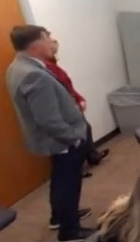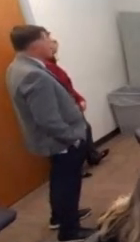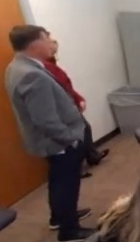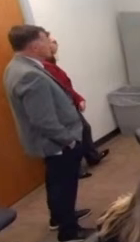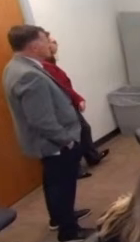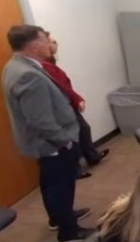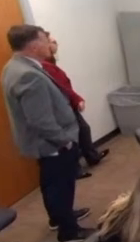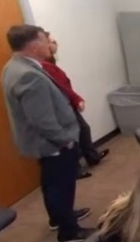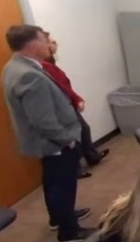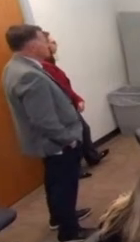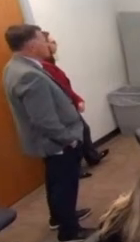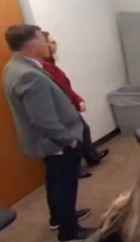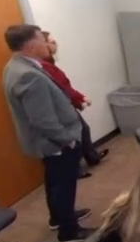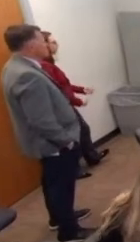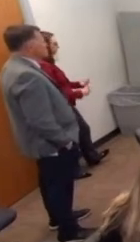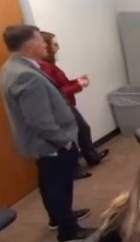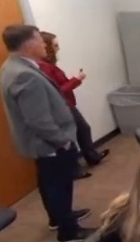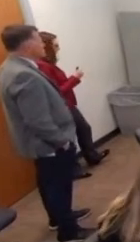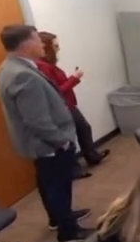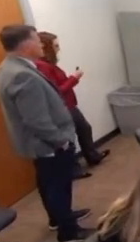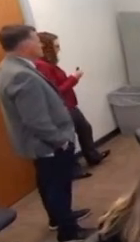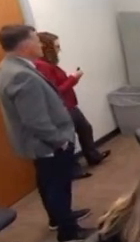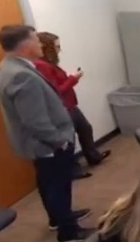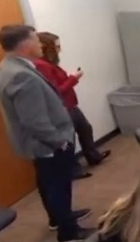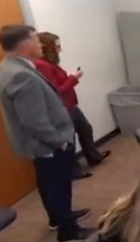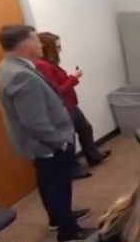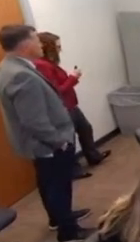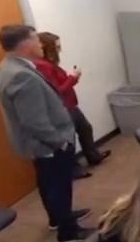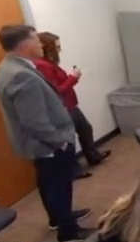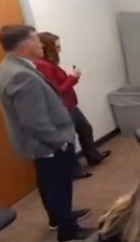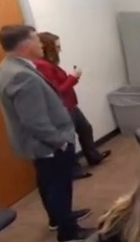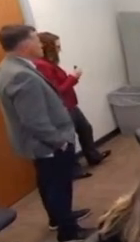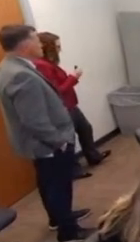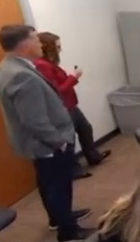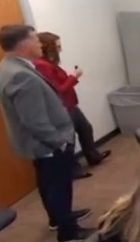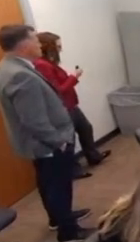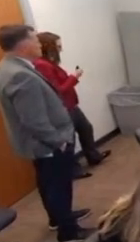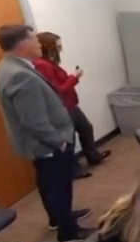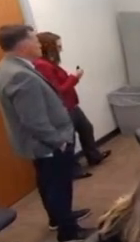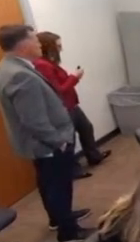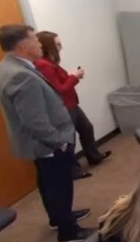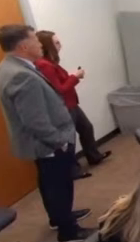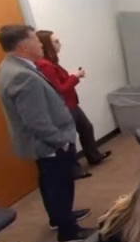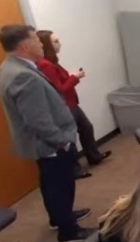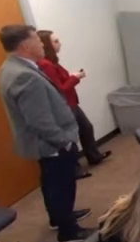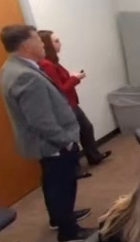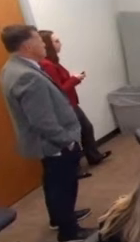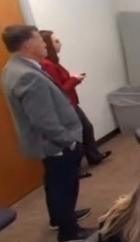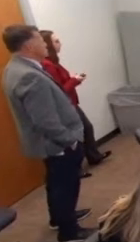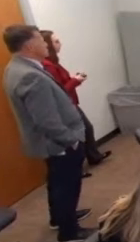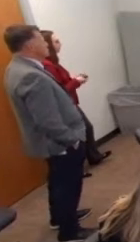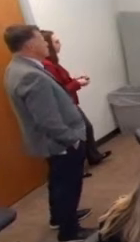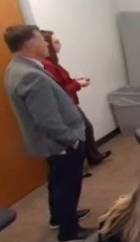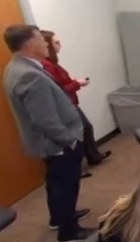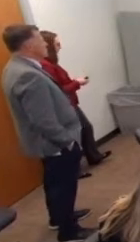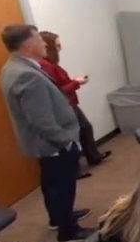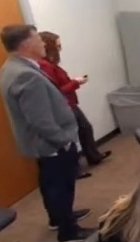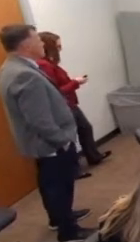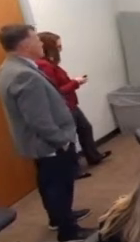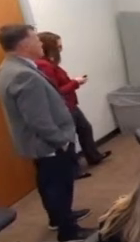these applications tell your story I guarantee you to go when you look at a little over here in Canada some part of the